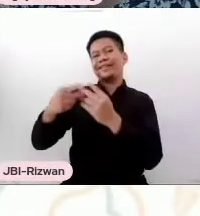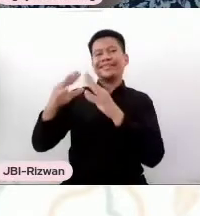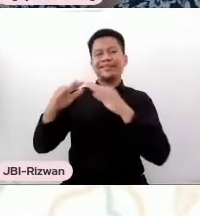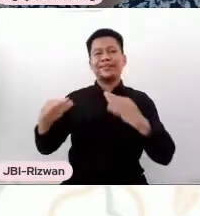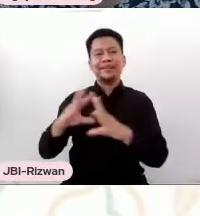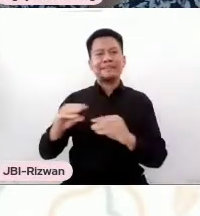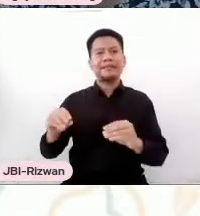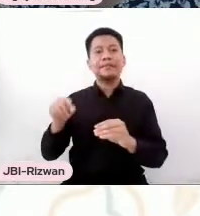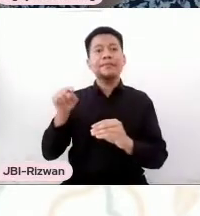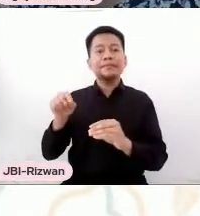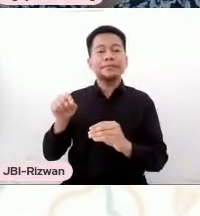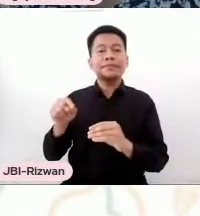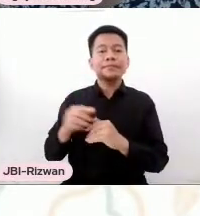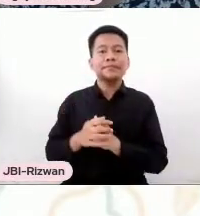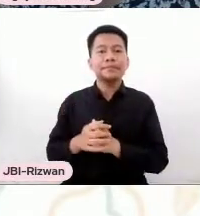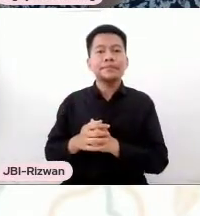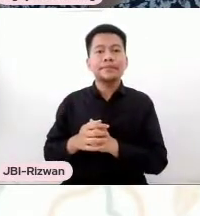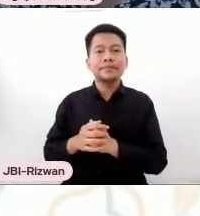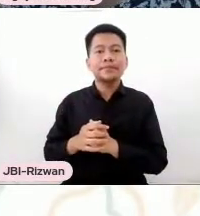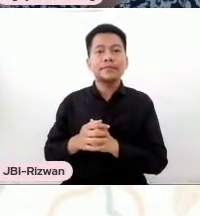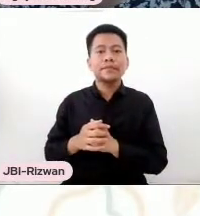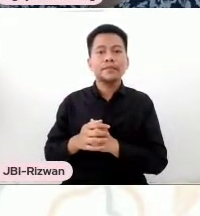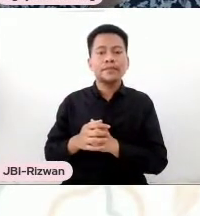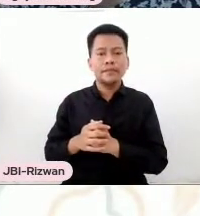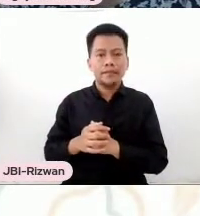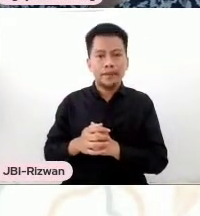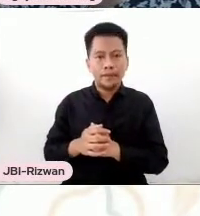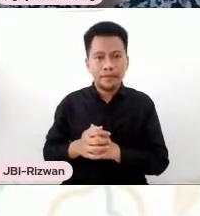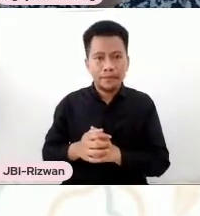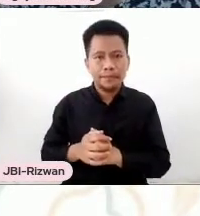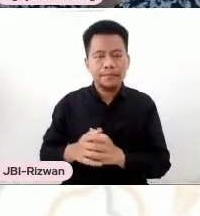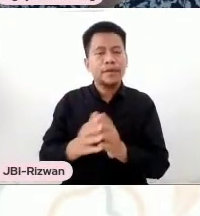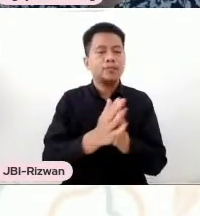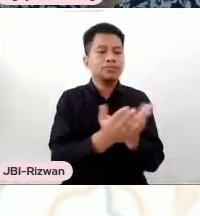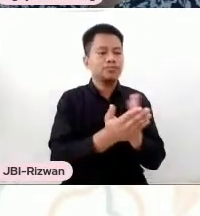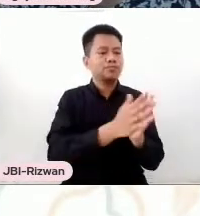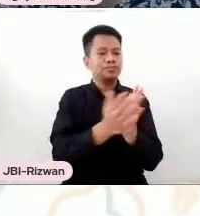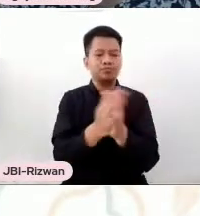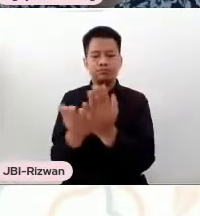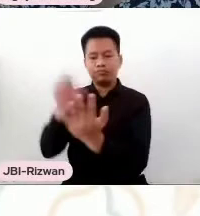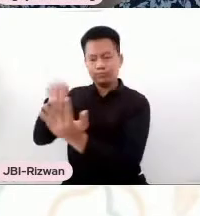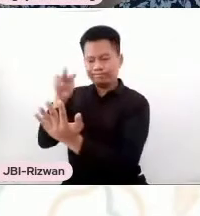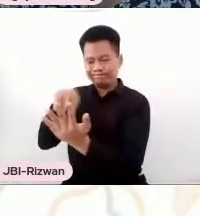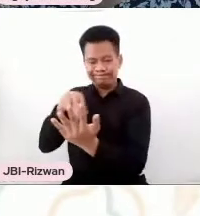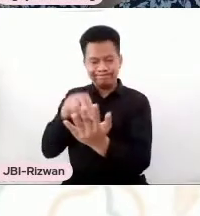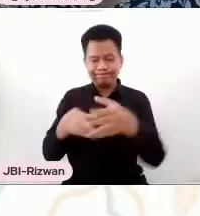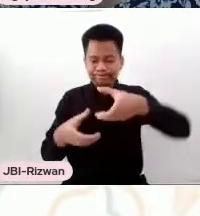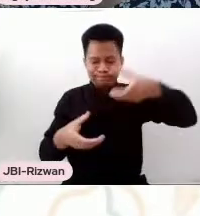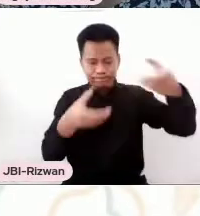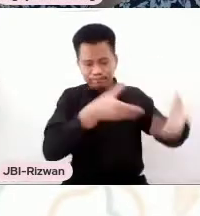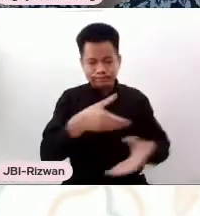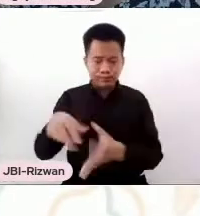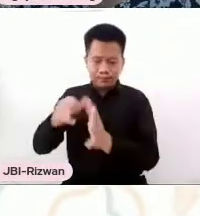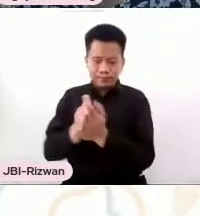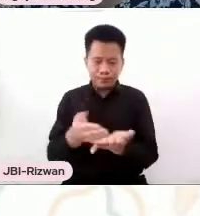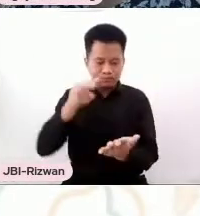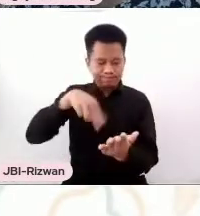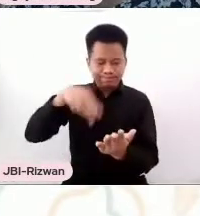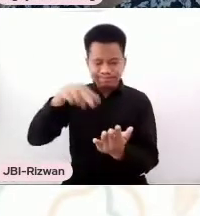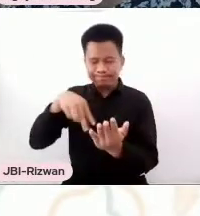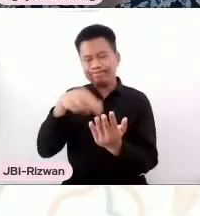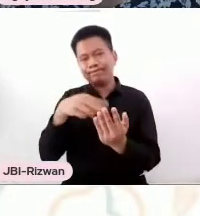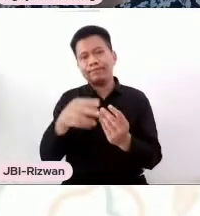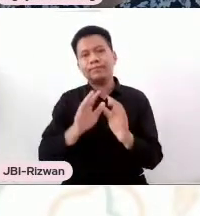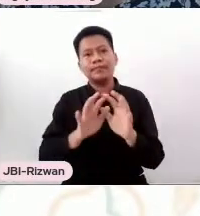have more time to read a book and share with others about what